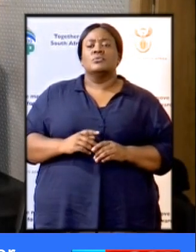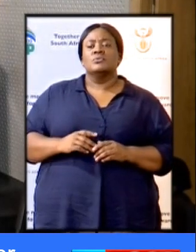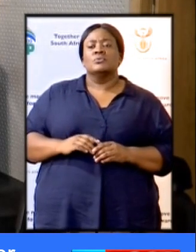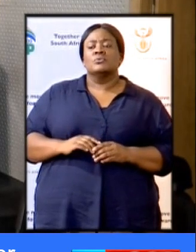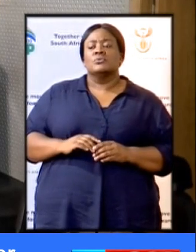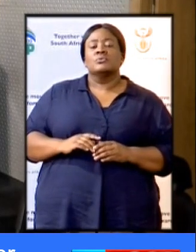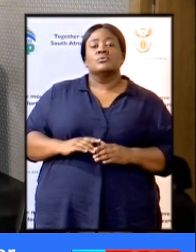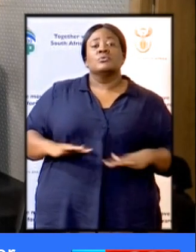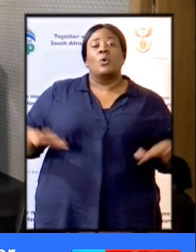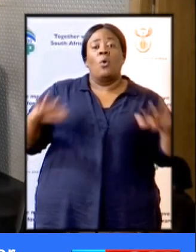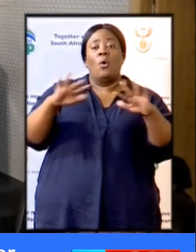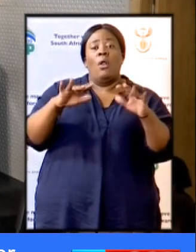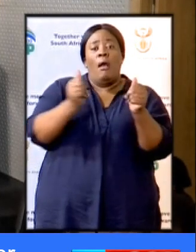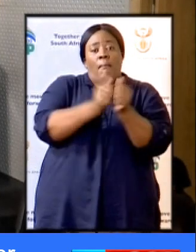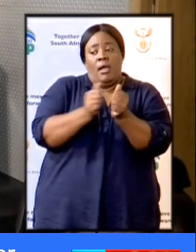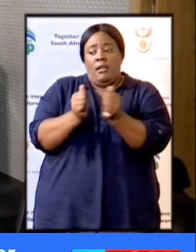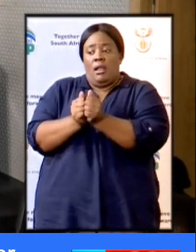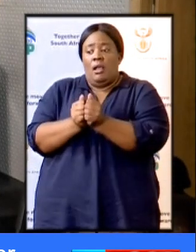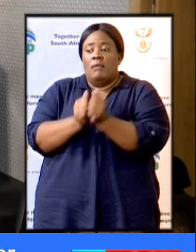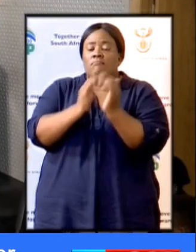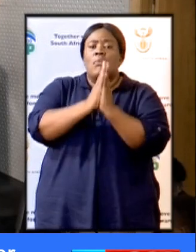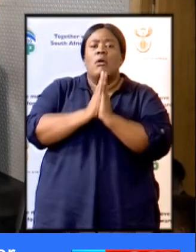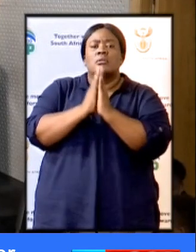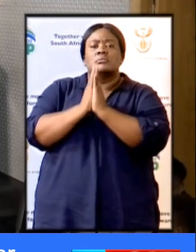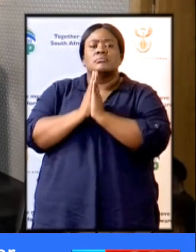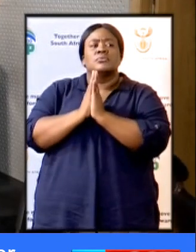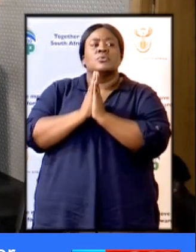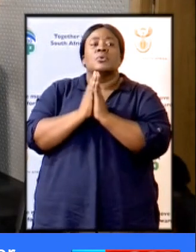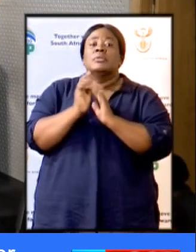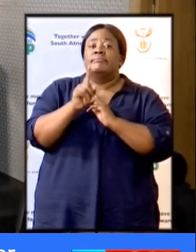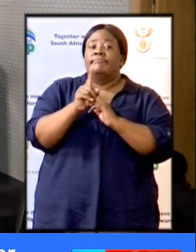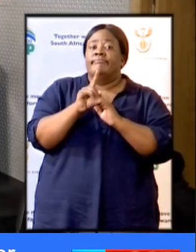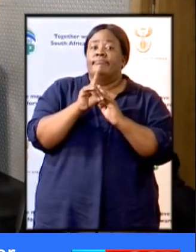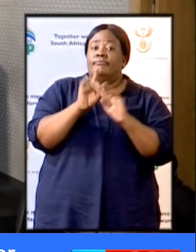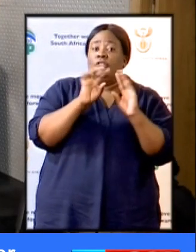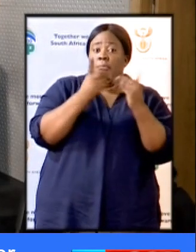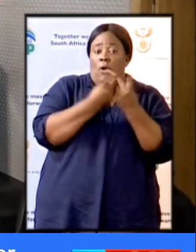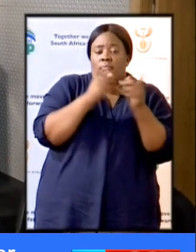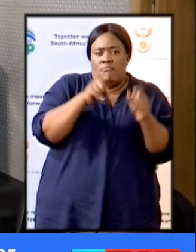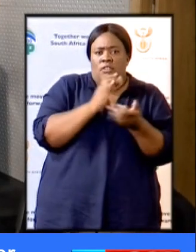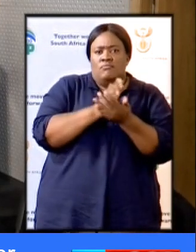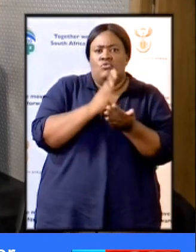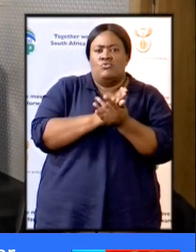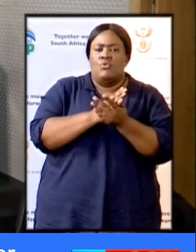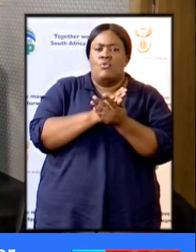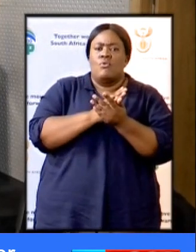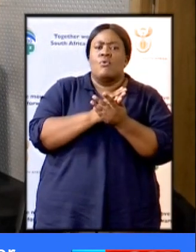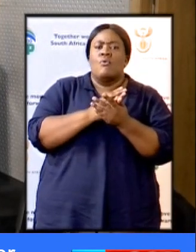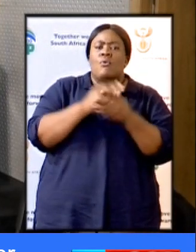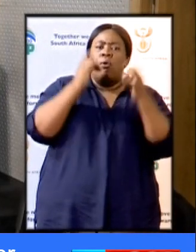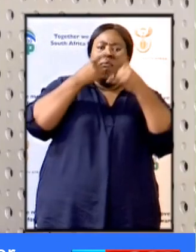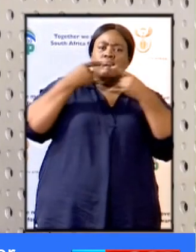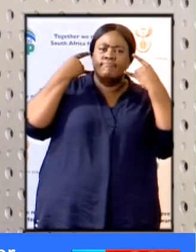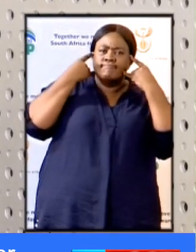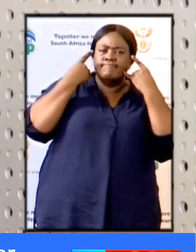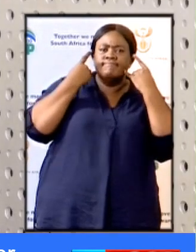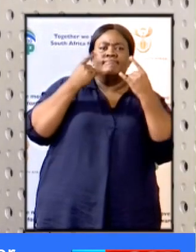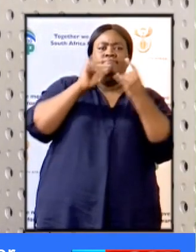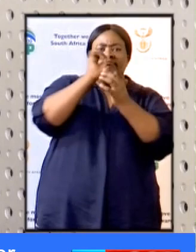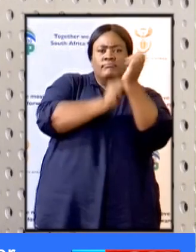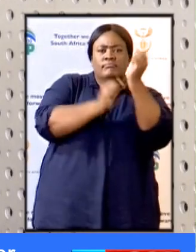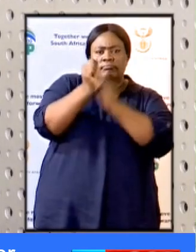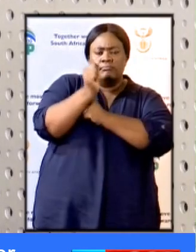requested that the department should provide personal protection equipment. And again, in the full report, we indicate